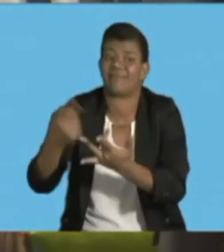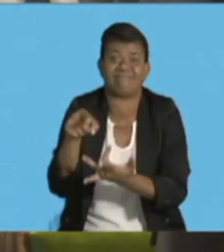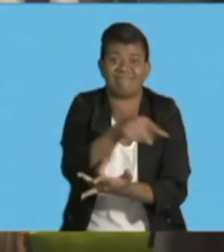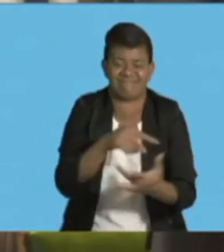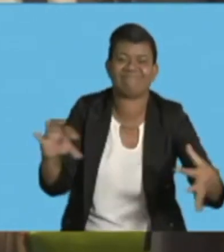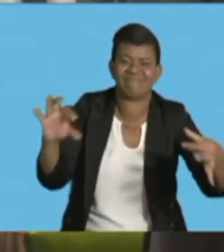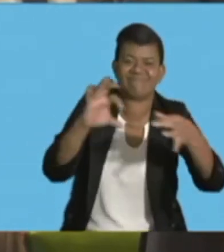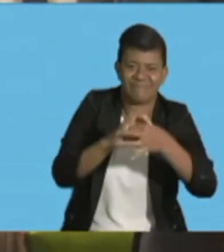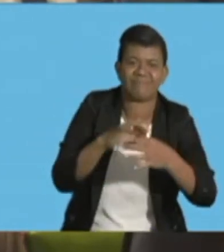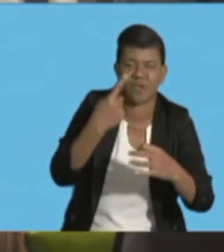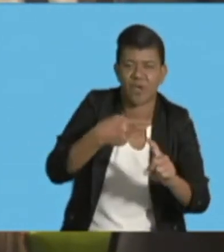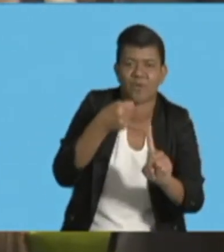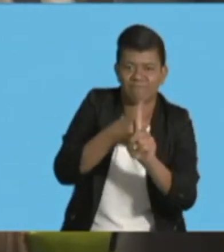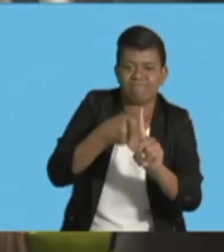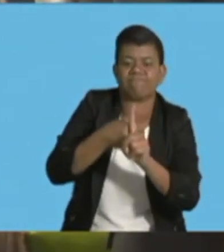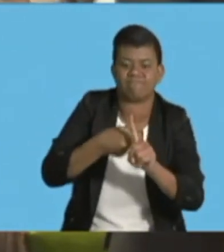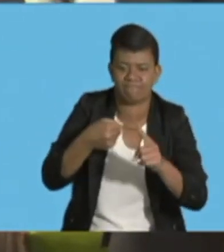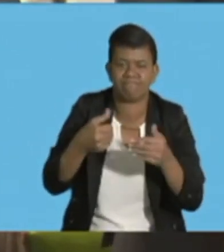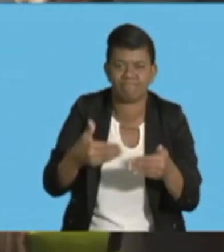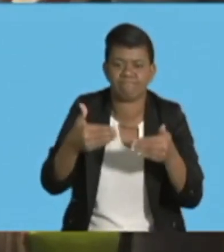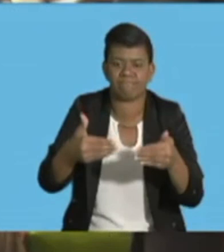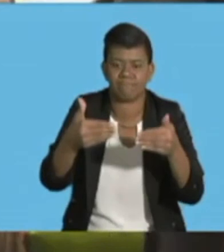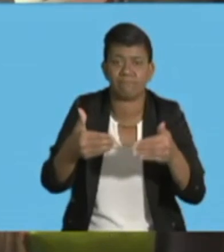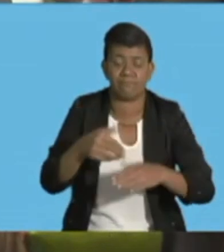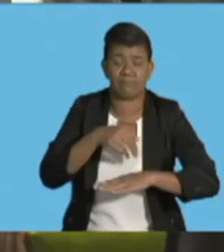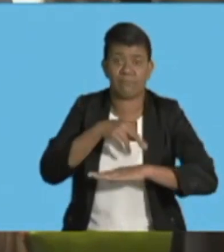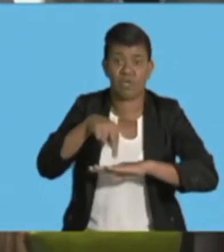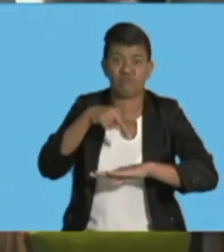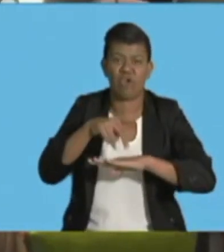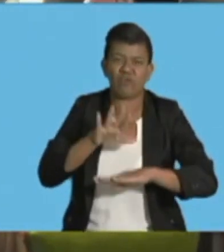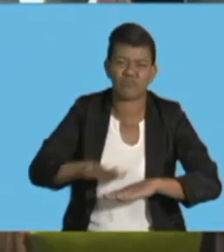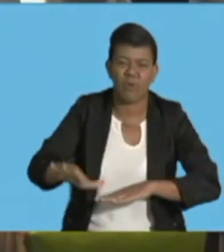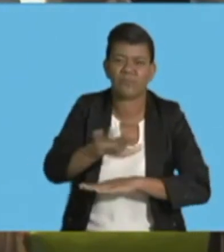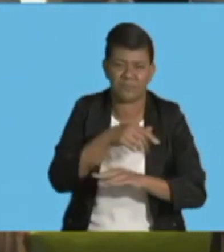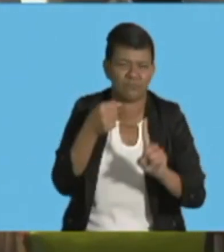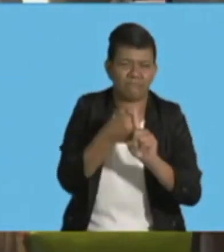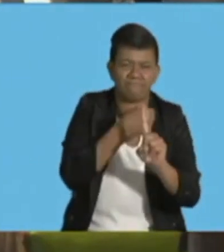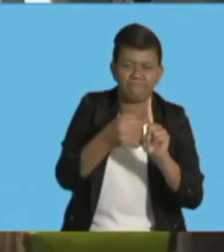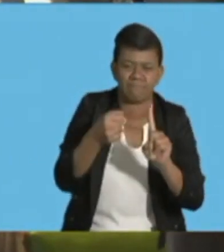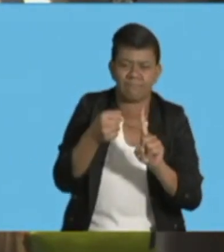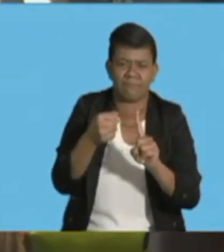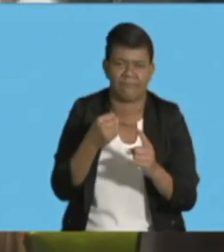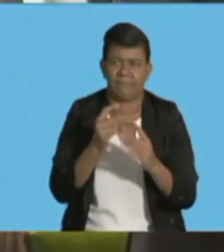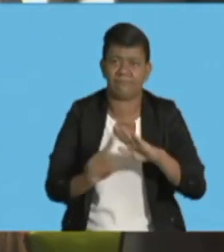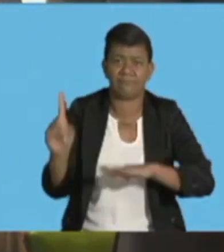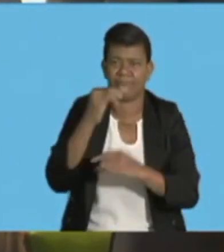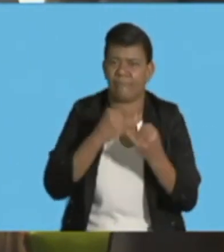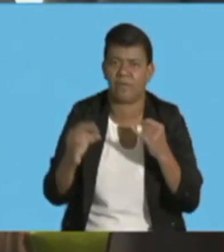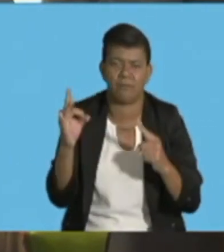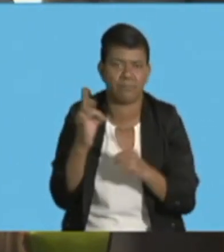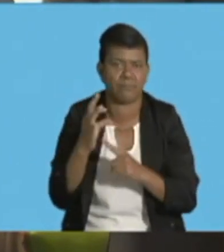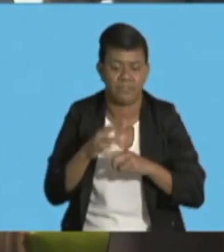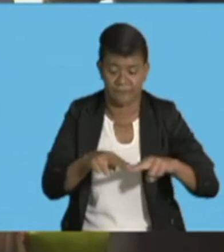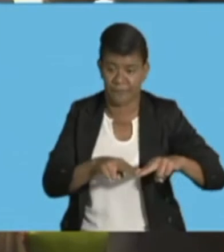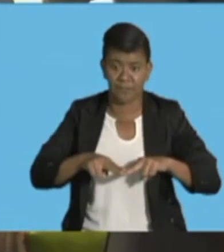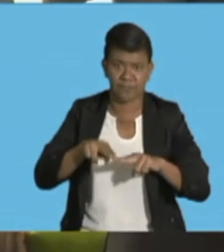climate-centric development at the regional and international front, and is highlighted by the UN Secretary General, which is critically important. We amplified our presence